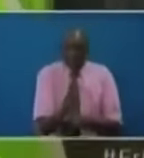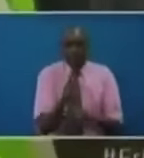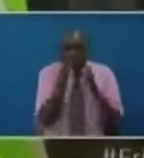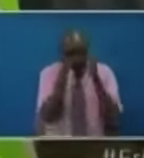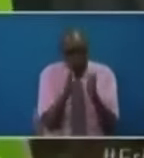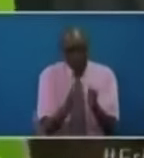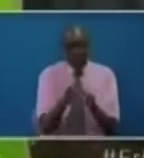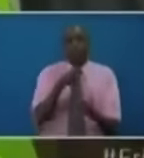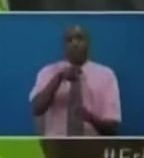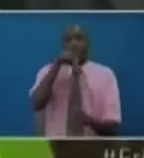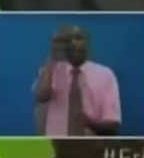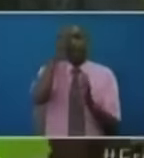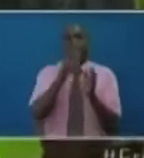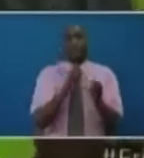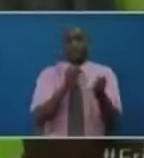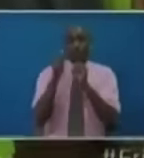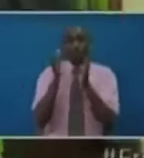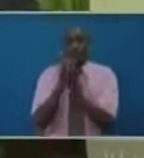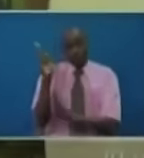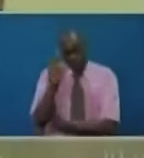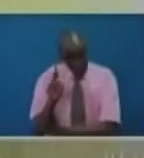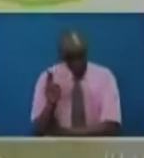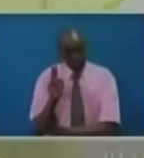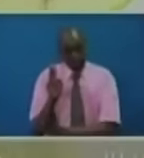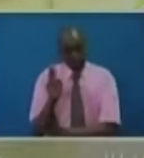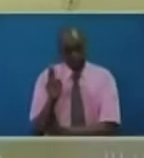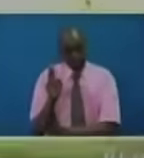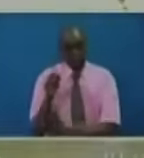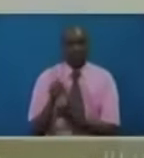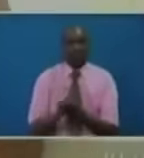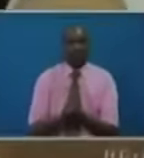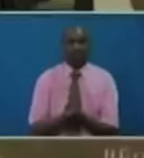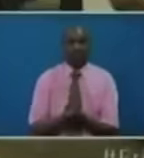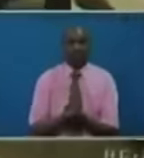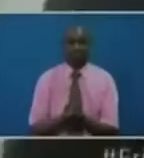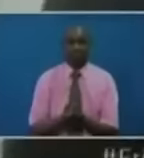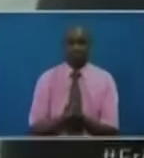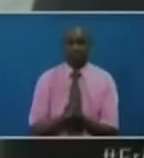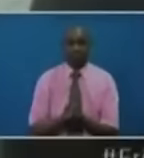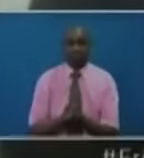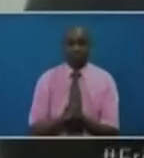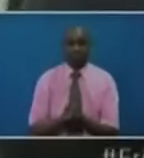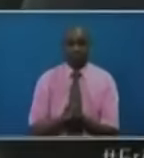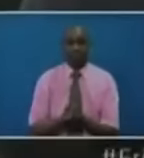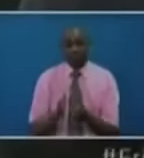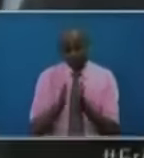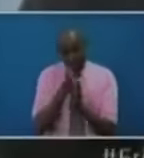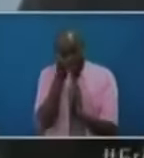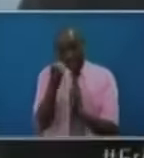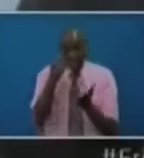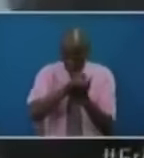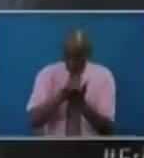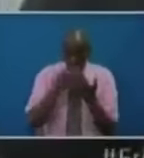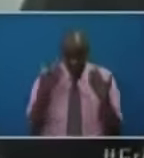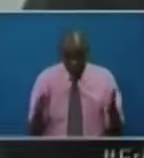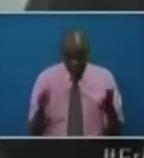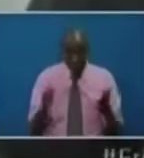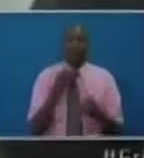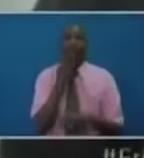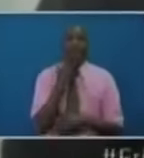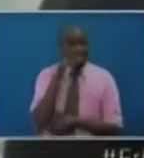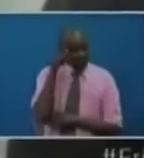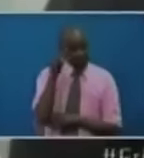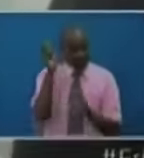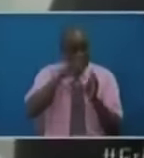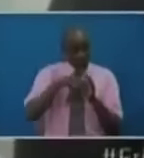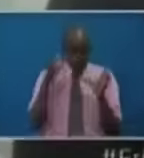in picking a flag bearer to face Jubilee's President Uhuru Kenyatta. And with that endorsement, Musalia Mudavadi now